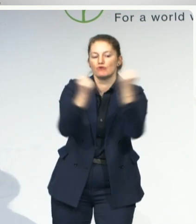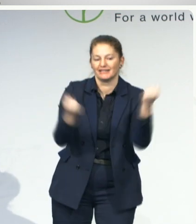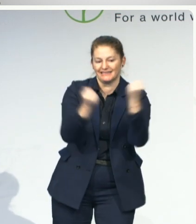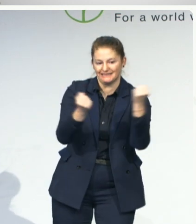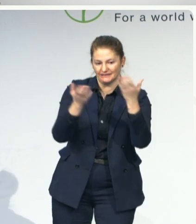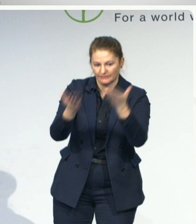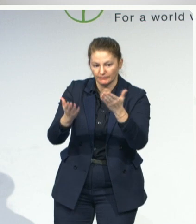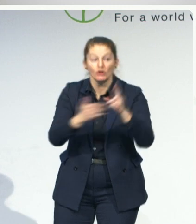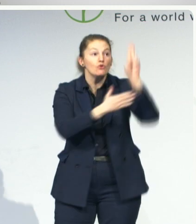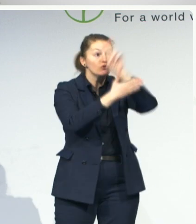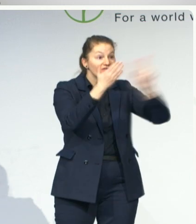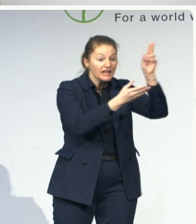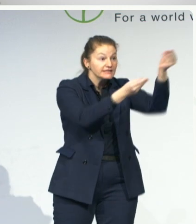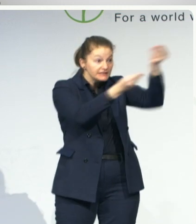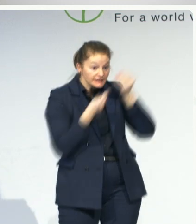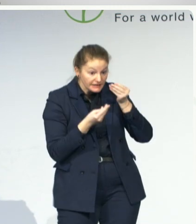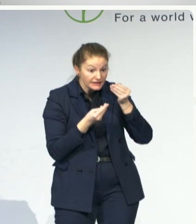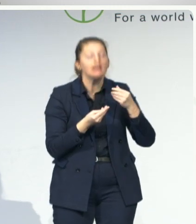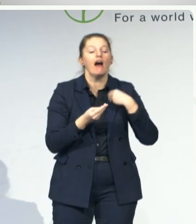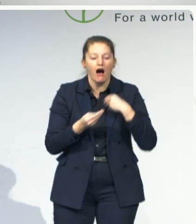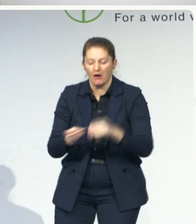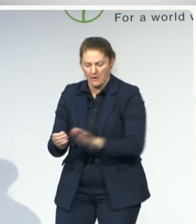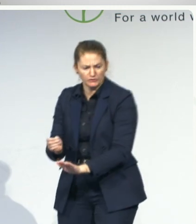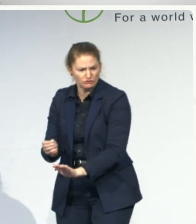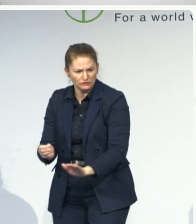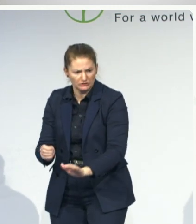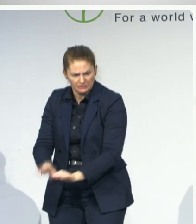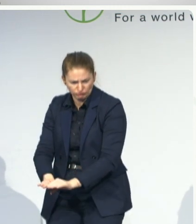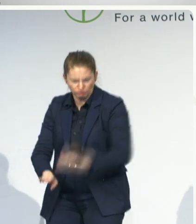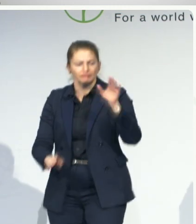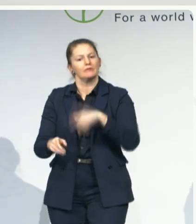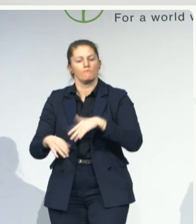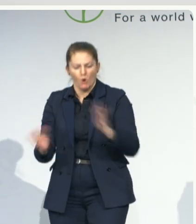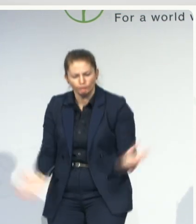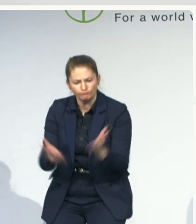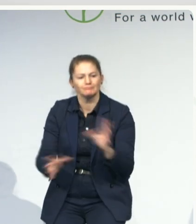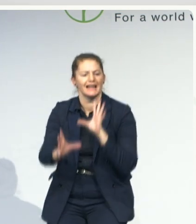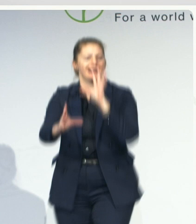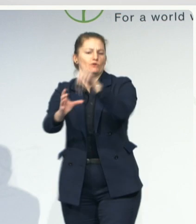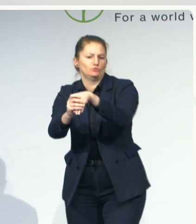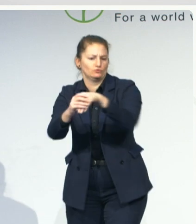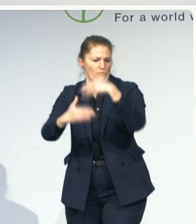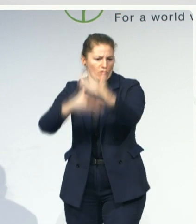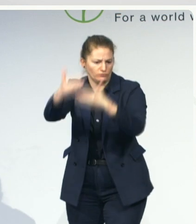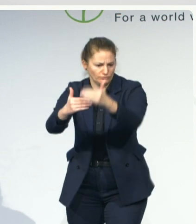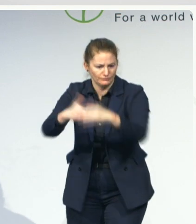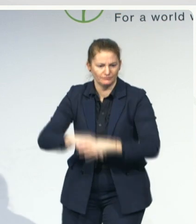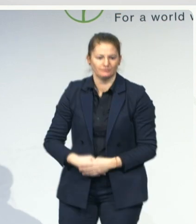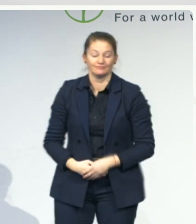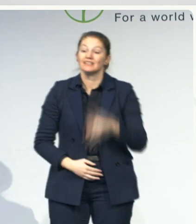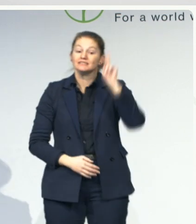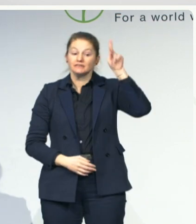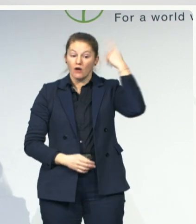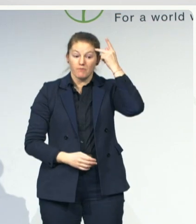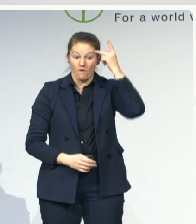principles to make early childhood education more inclusive. The project is based in São Paulo and reached more